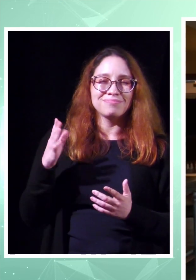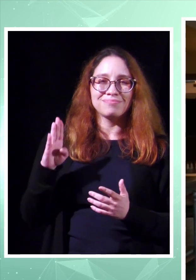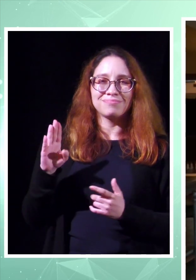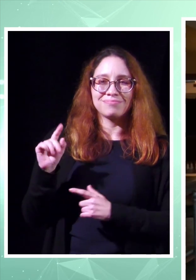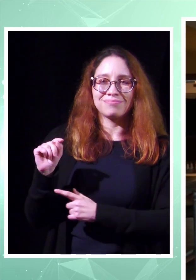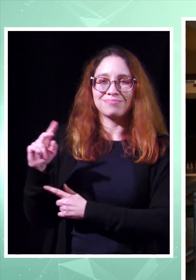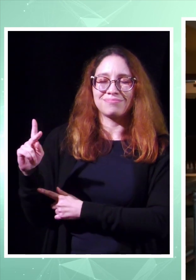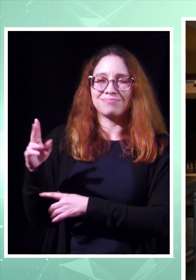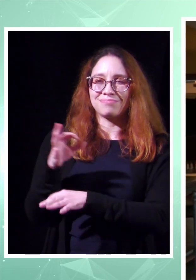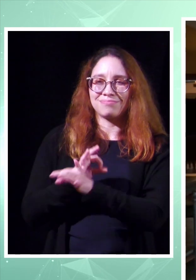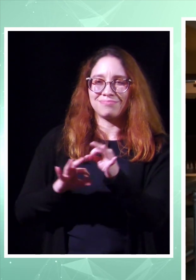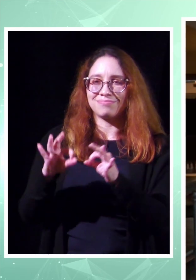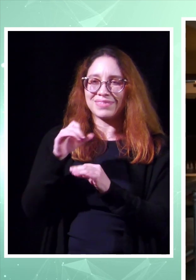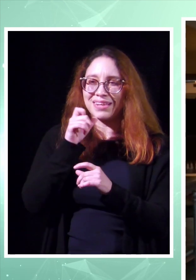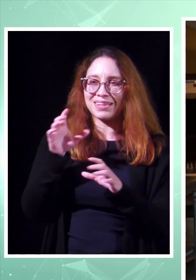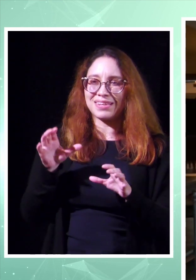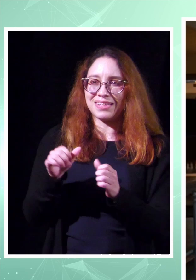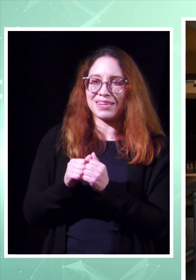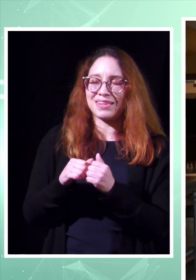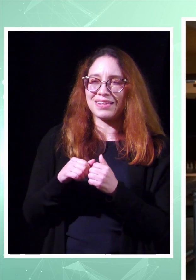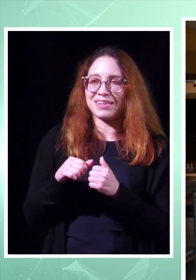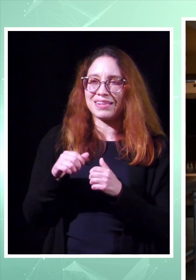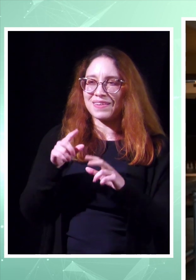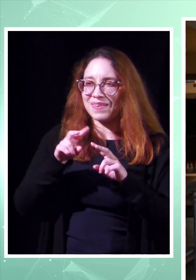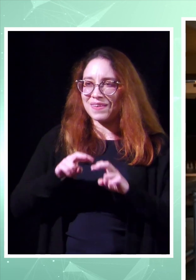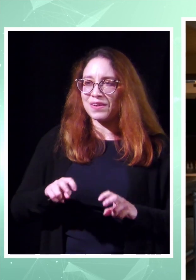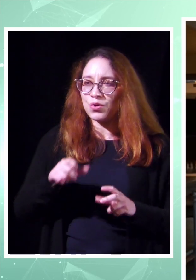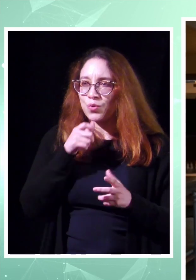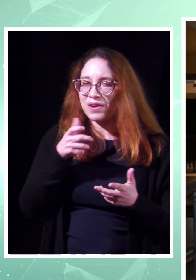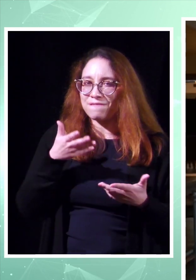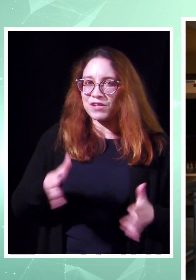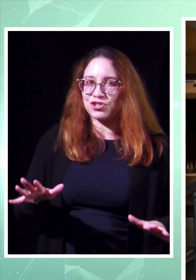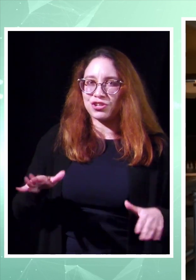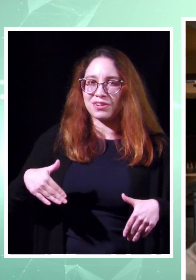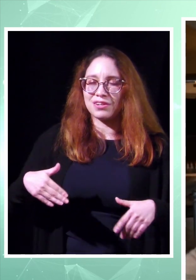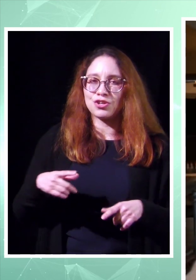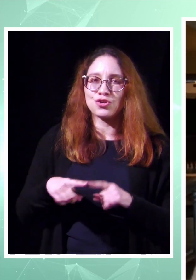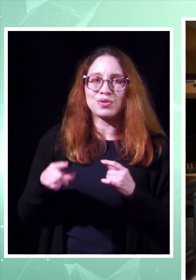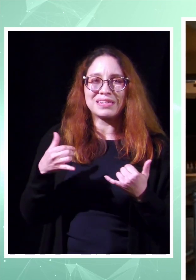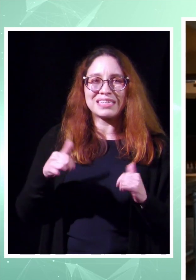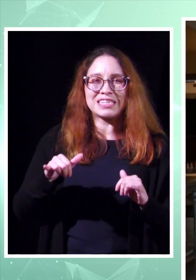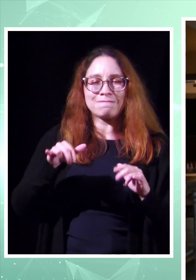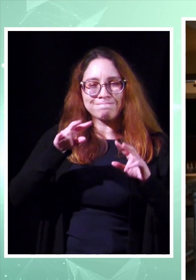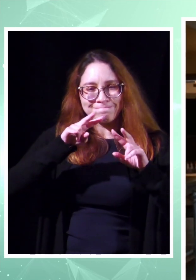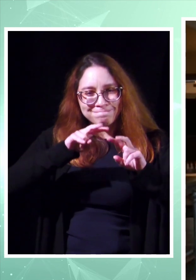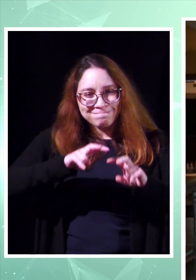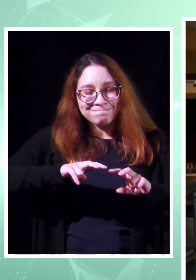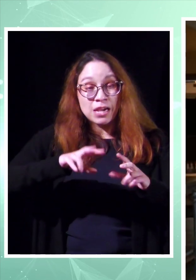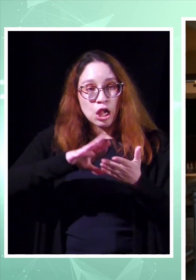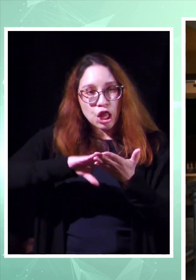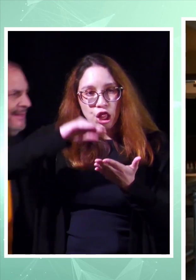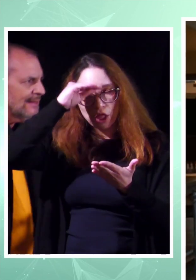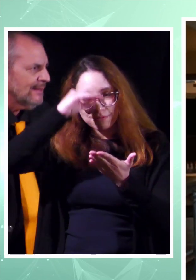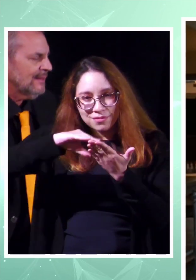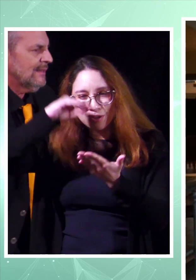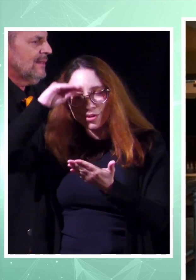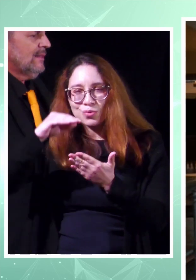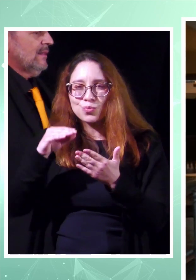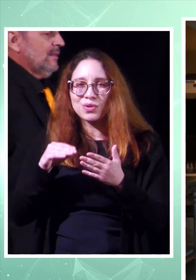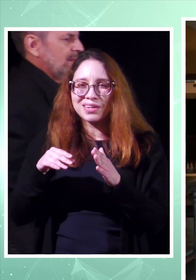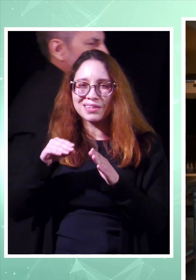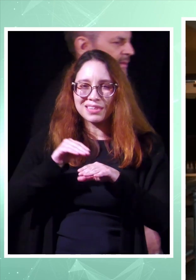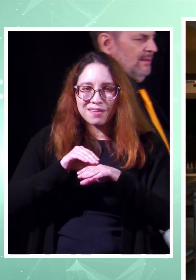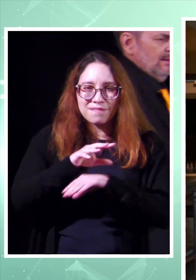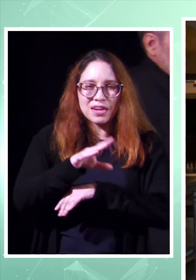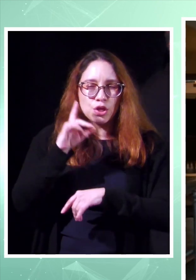BTK molecules are not done being investigated. We're not done with the clinical trials. And so we're still literally learning what the side effect